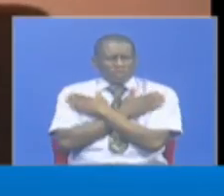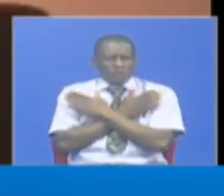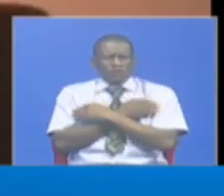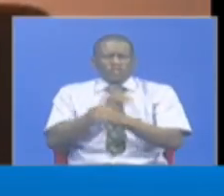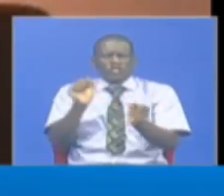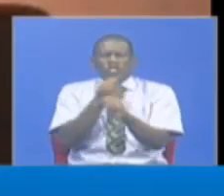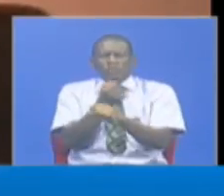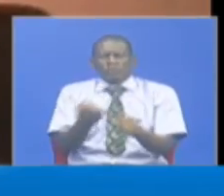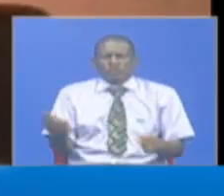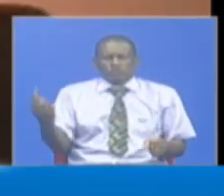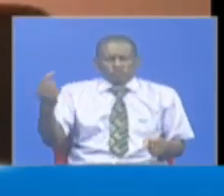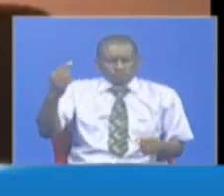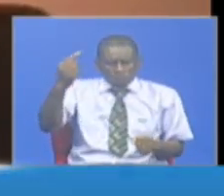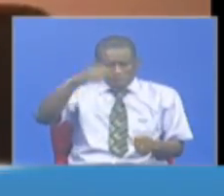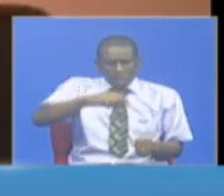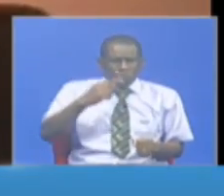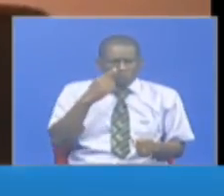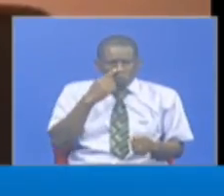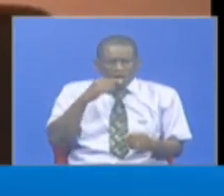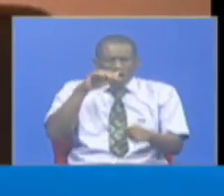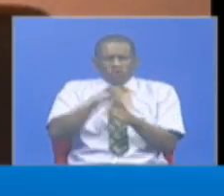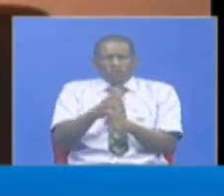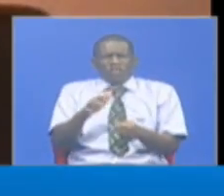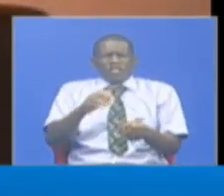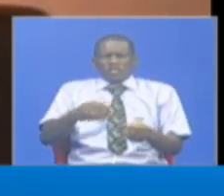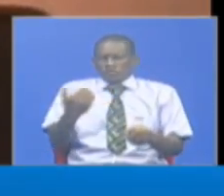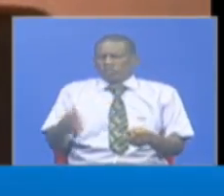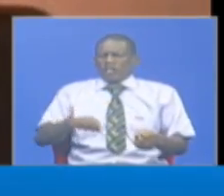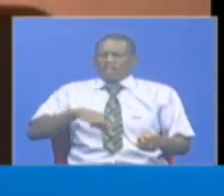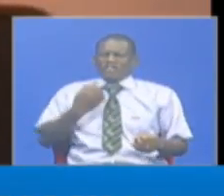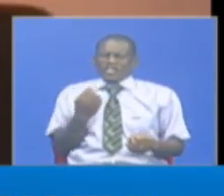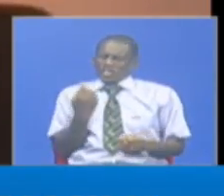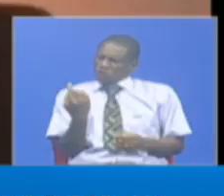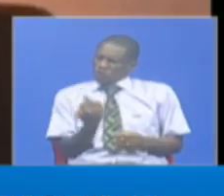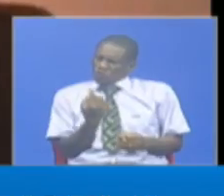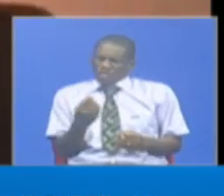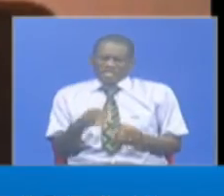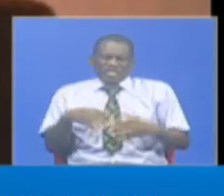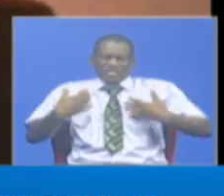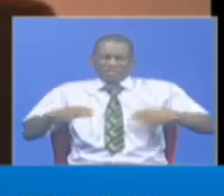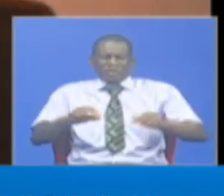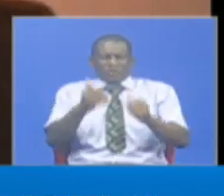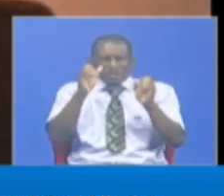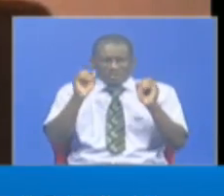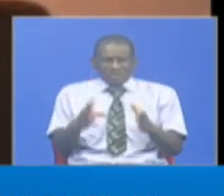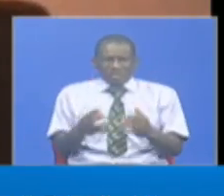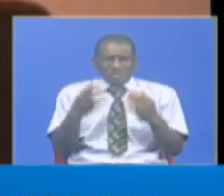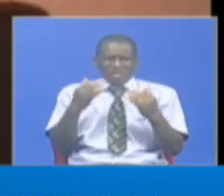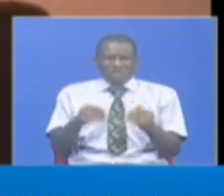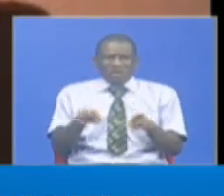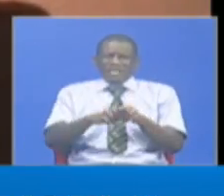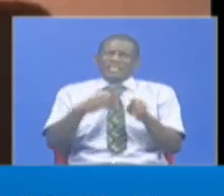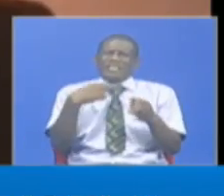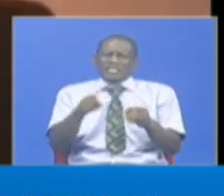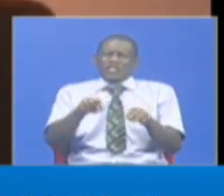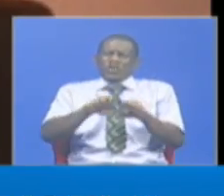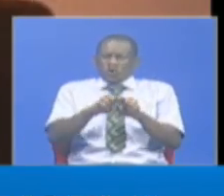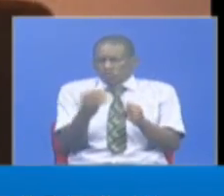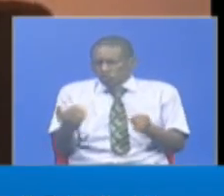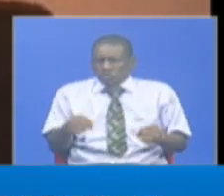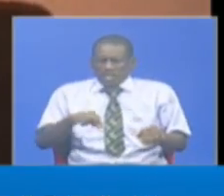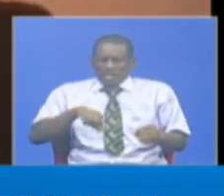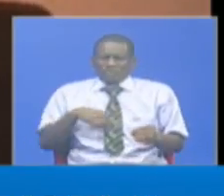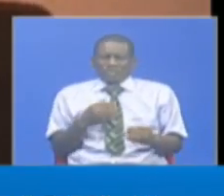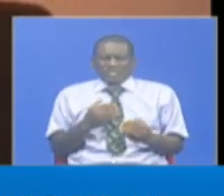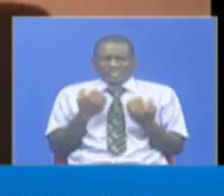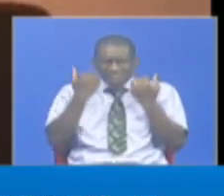home. You know, there's just a lot of that. Children are feeling lonely, that they cannot play. And of course, like I had mentioned, they're also feeling a bit restricted.